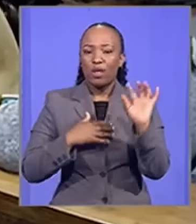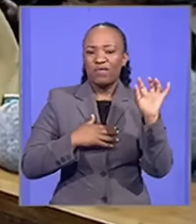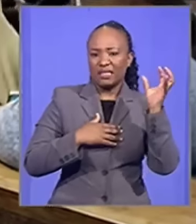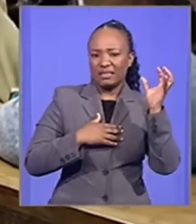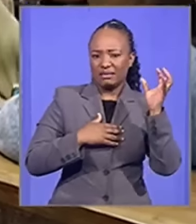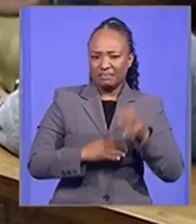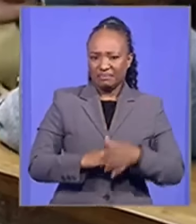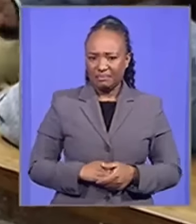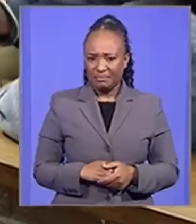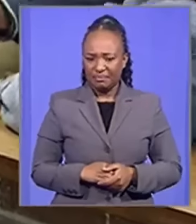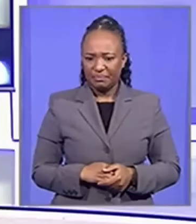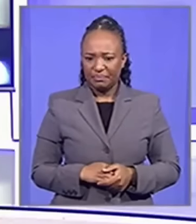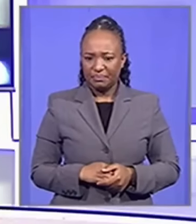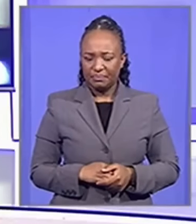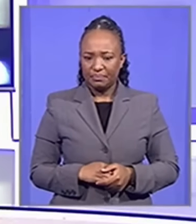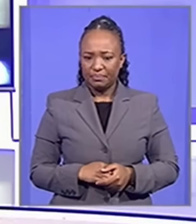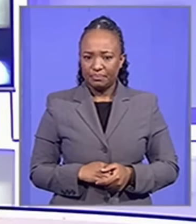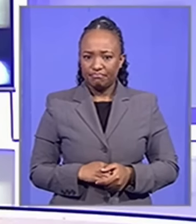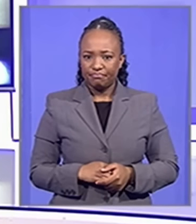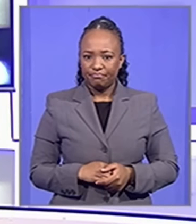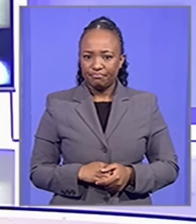State.